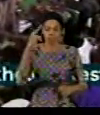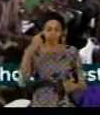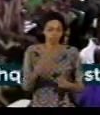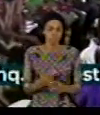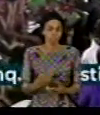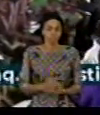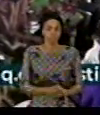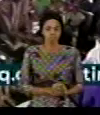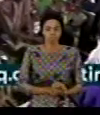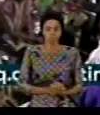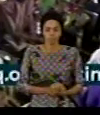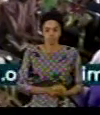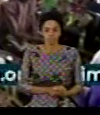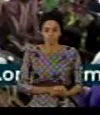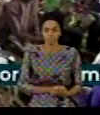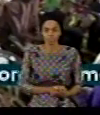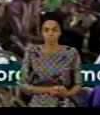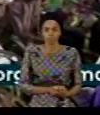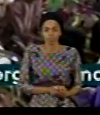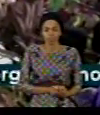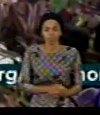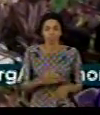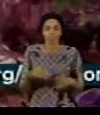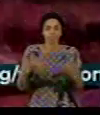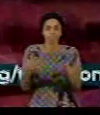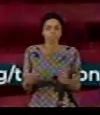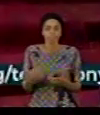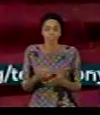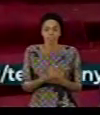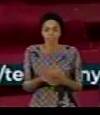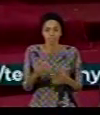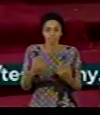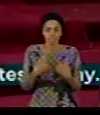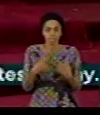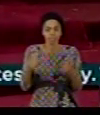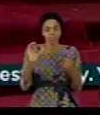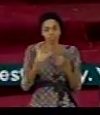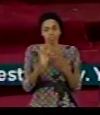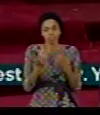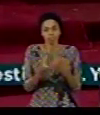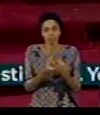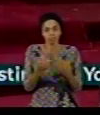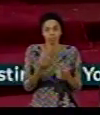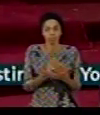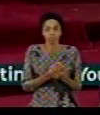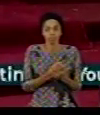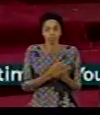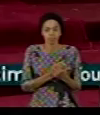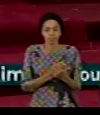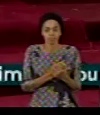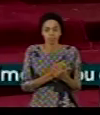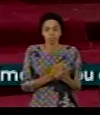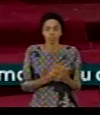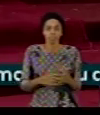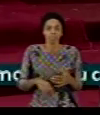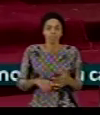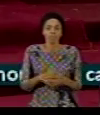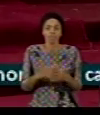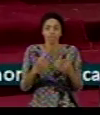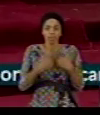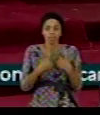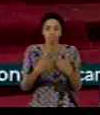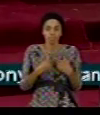you are anything to tell briefly? The condition of having a moving object in the throat is called a global sensation or global